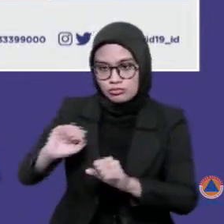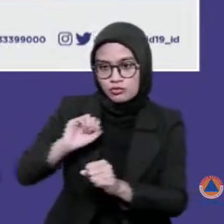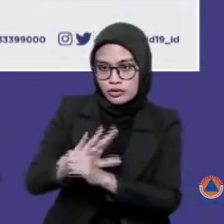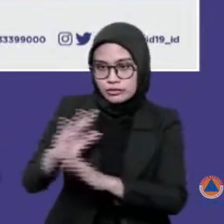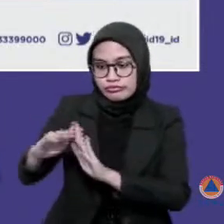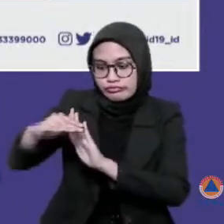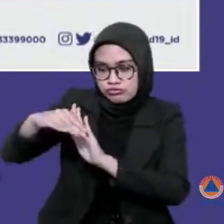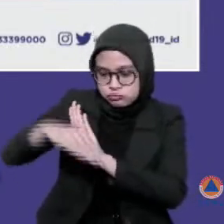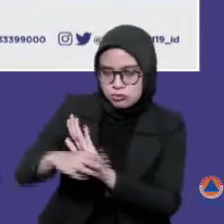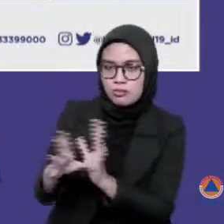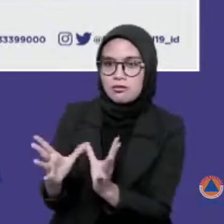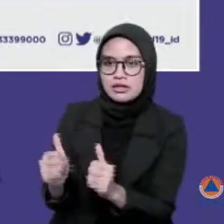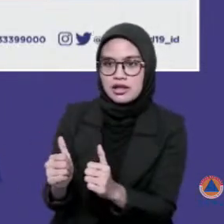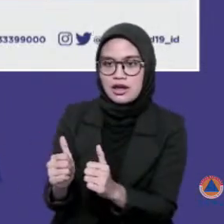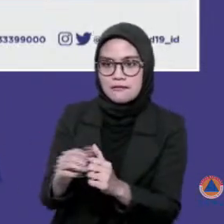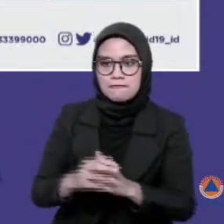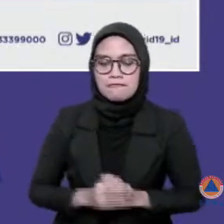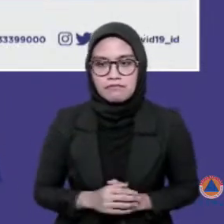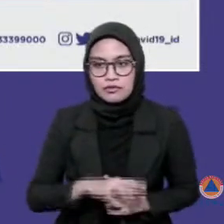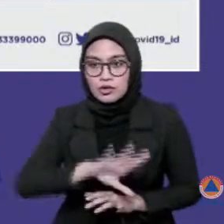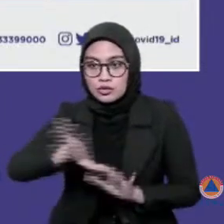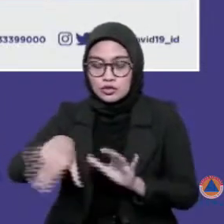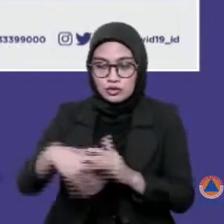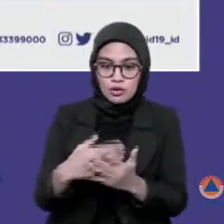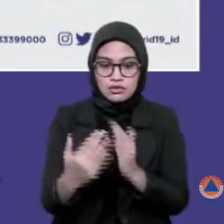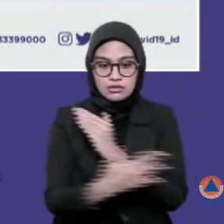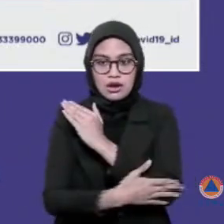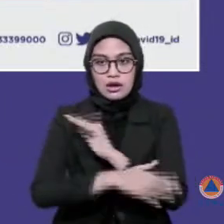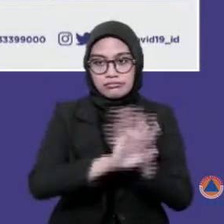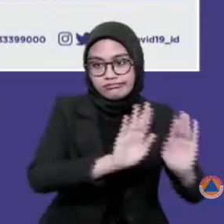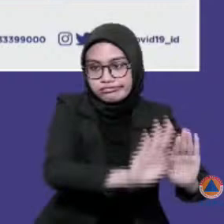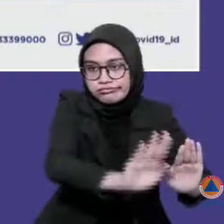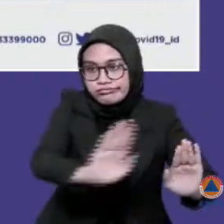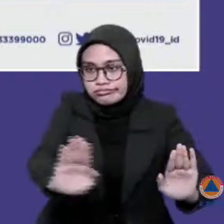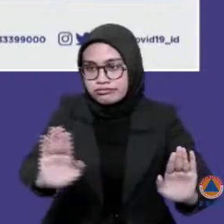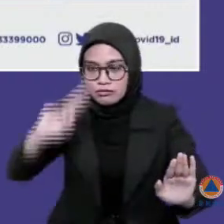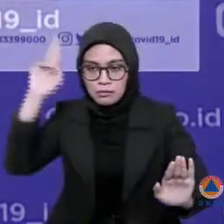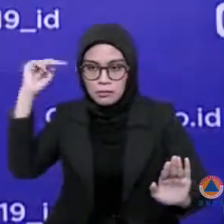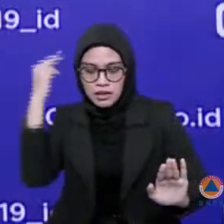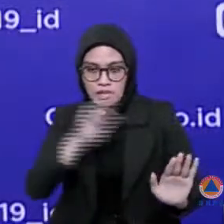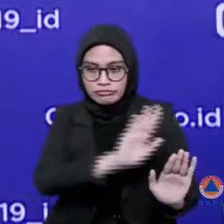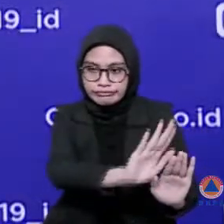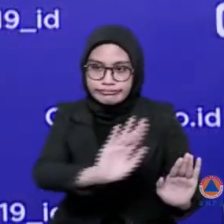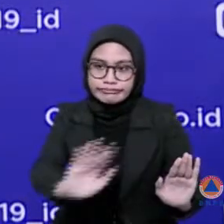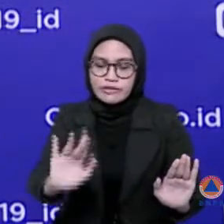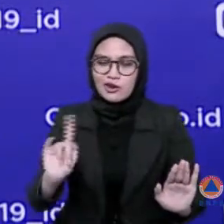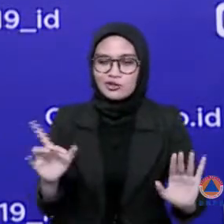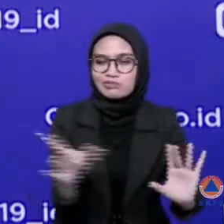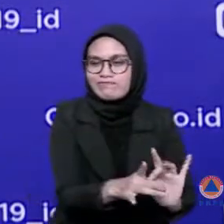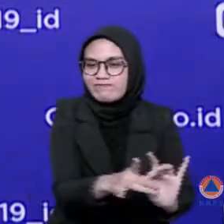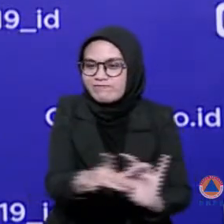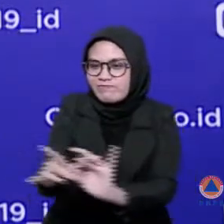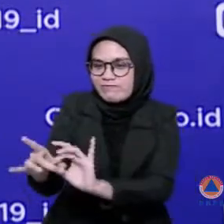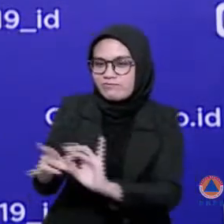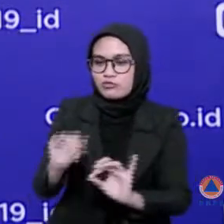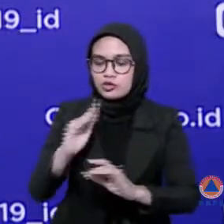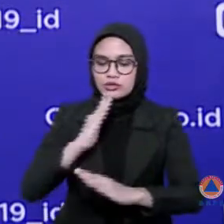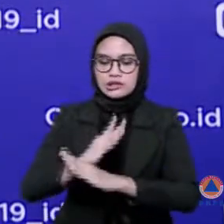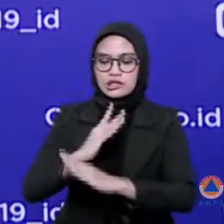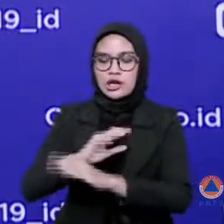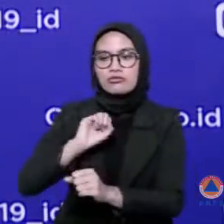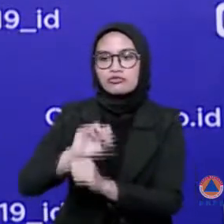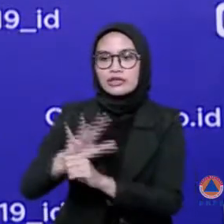place. Every government must work in solidarity and collaborate to prevent the spread of the